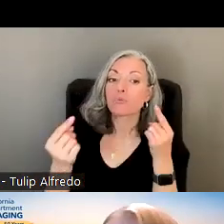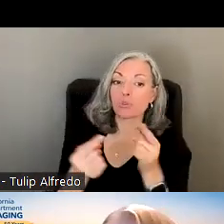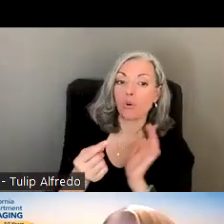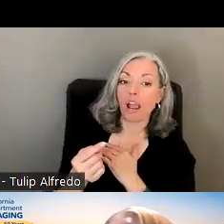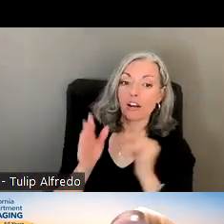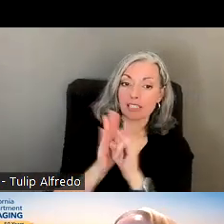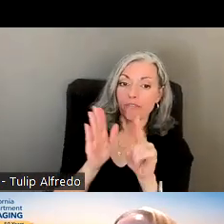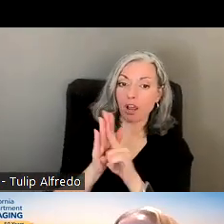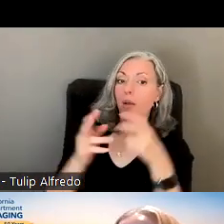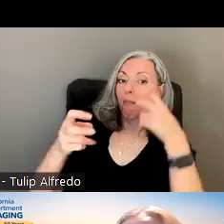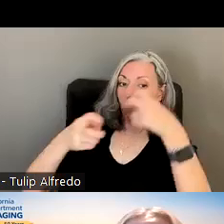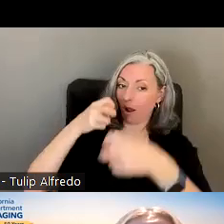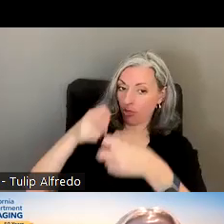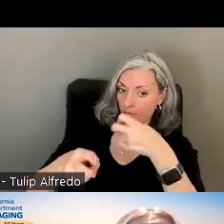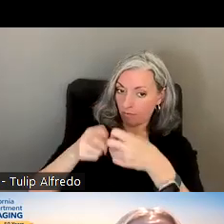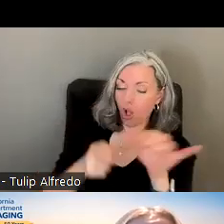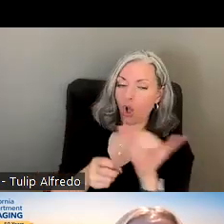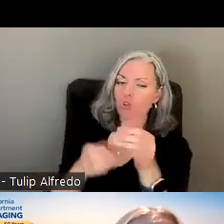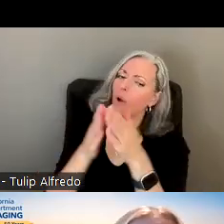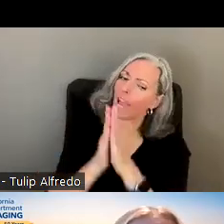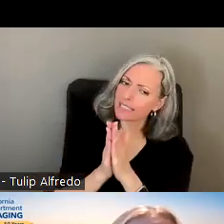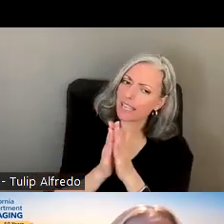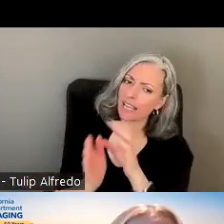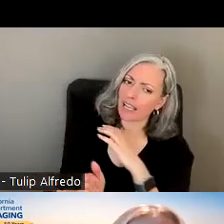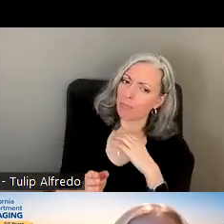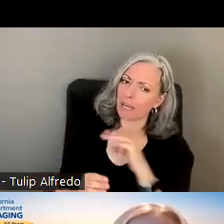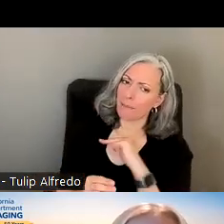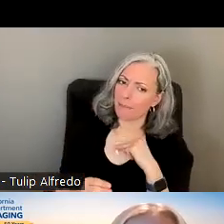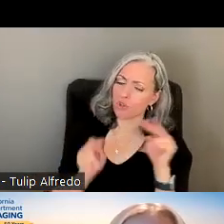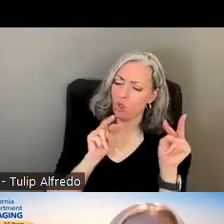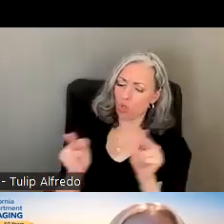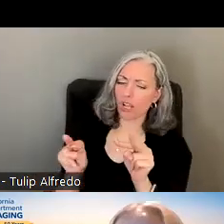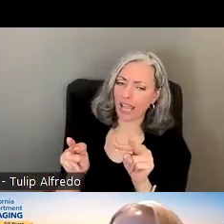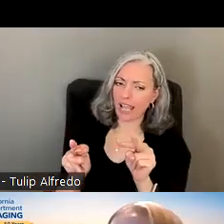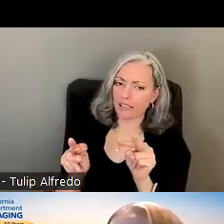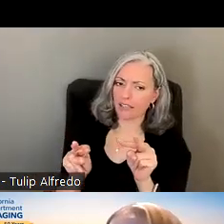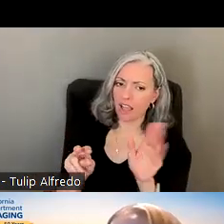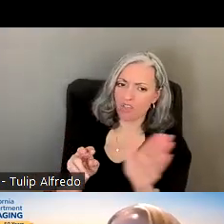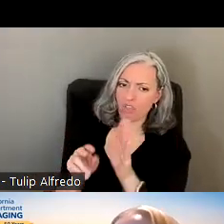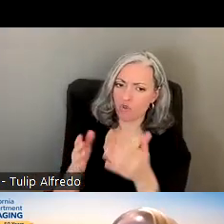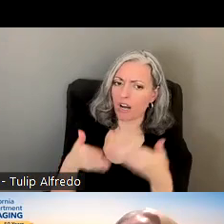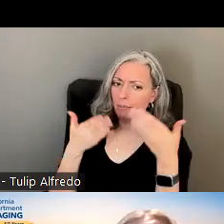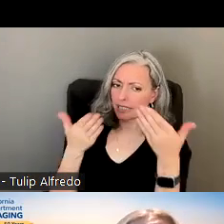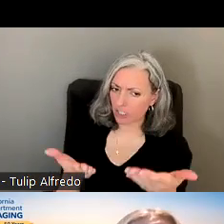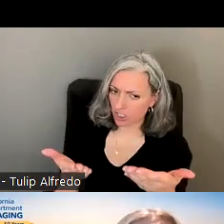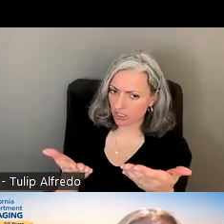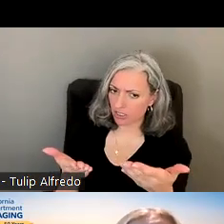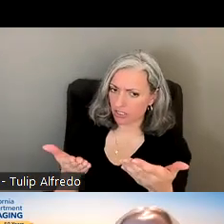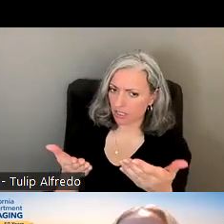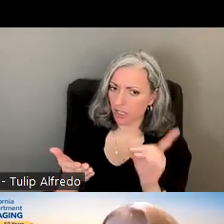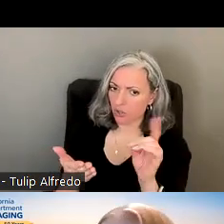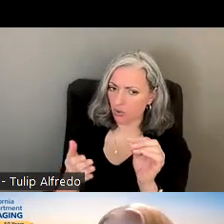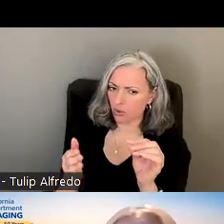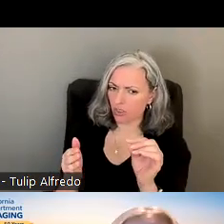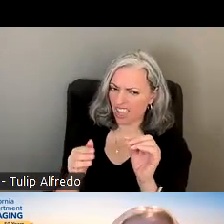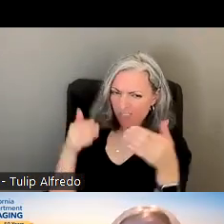identified problem? We're also asking that committee members look at, relative to their recommendations, do they center